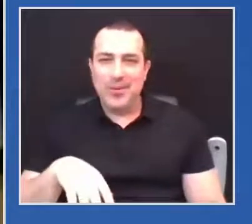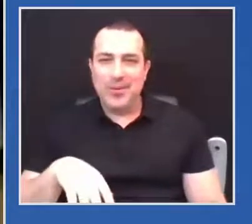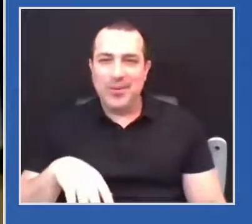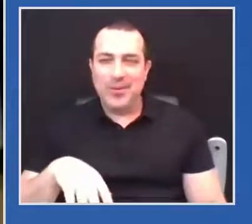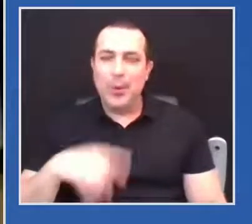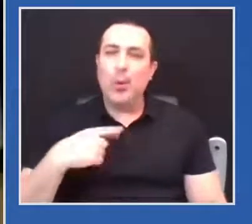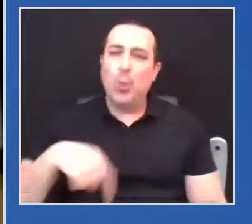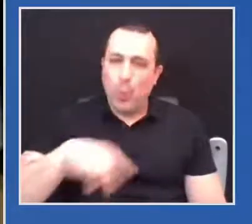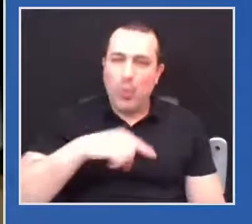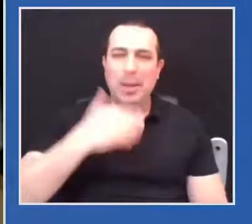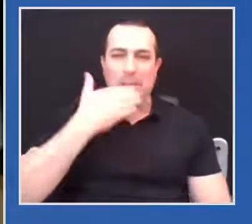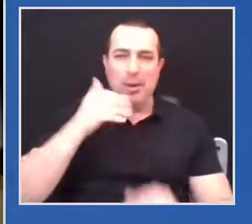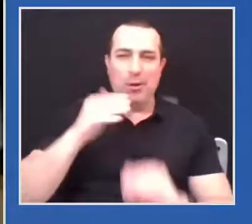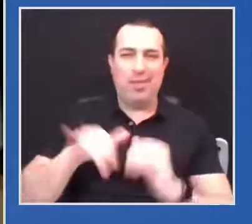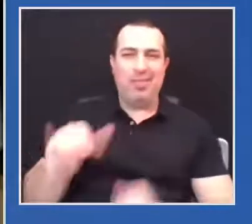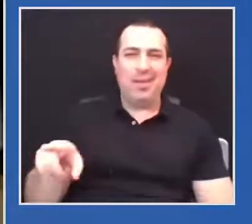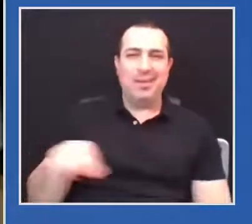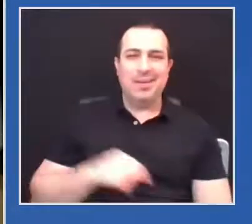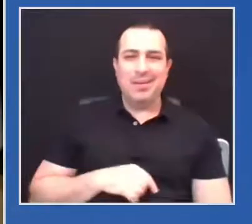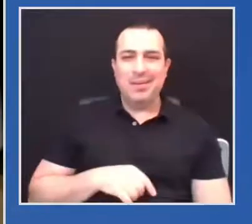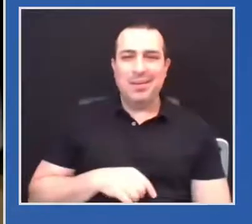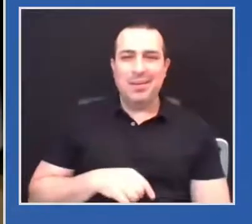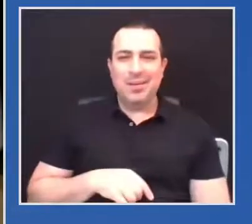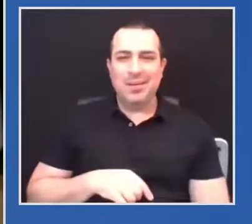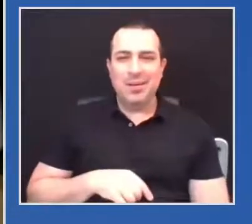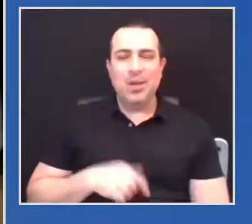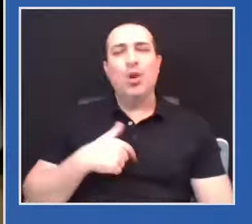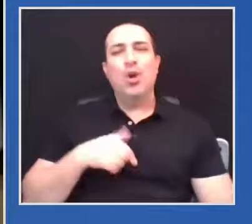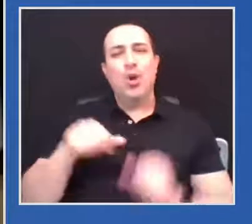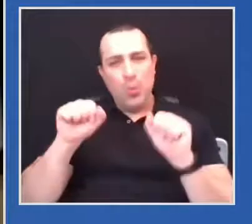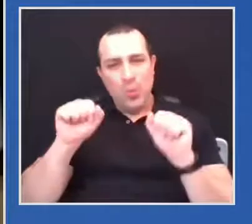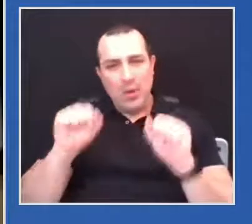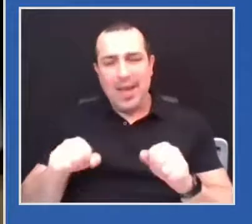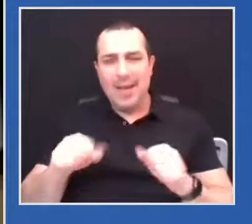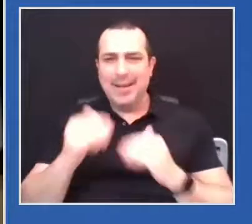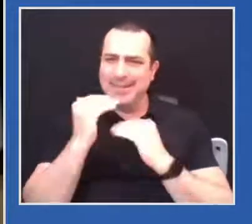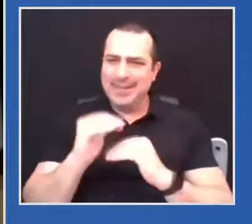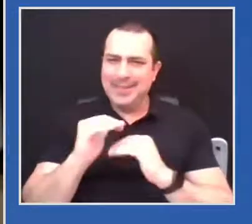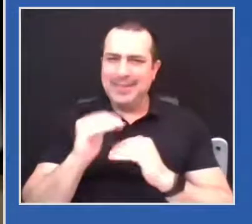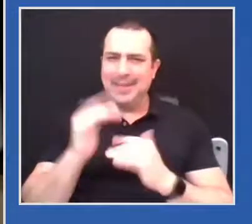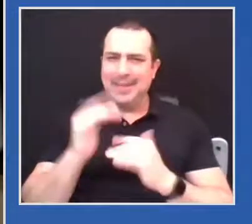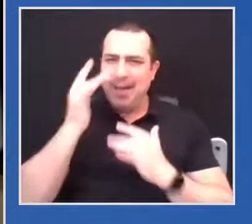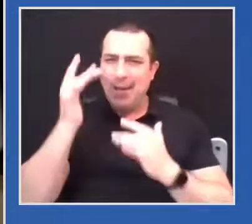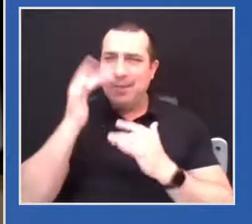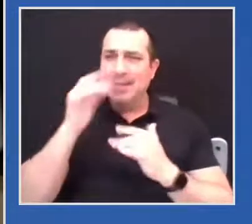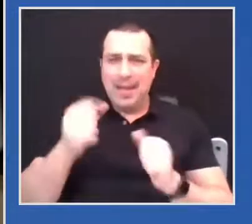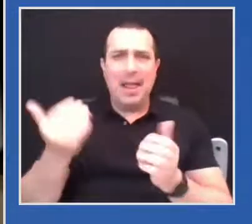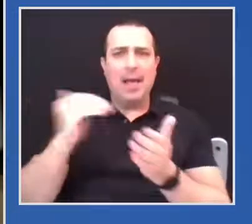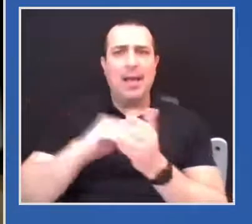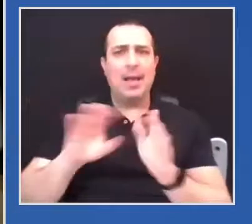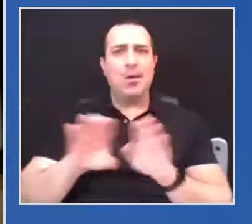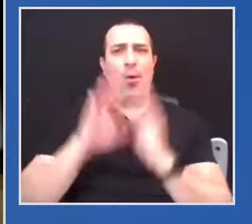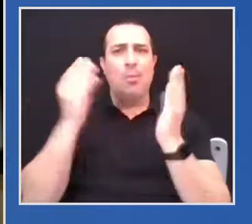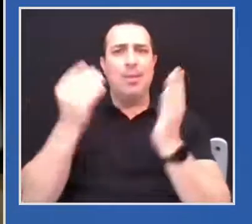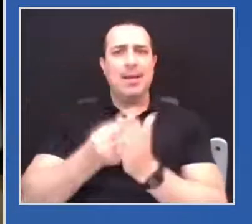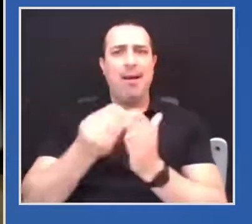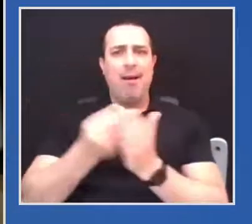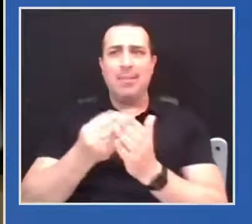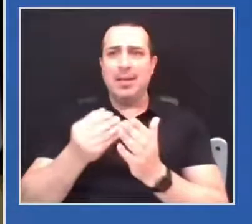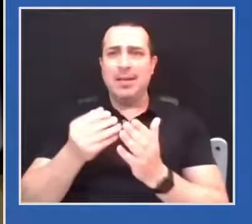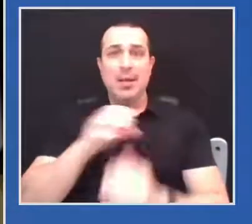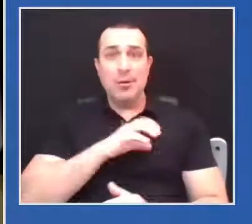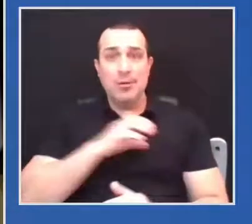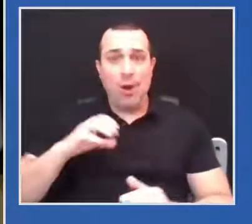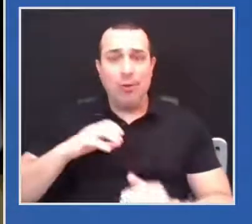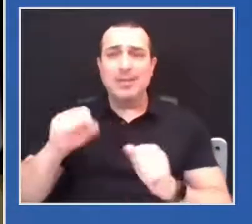this. We can contain this virus. We can fully reopen our economy. We can bring Congress together to pass